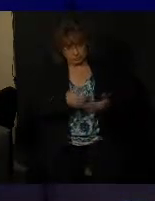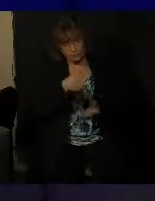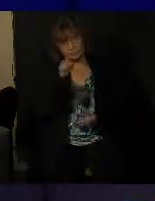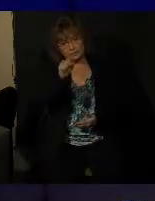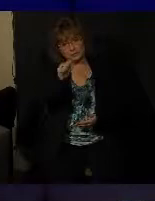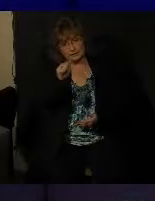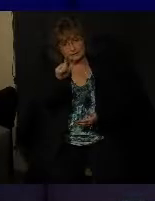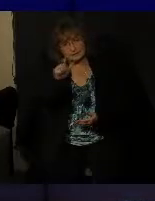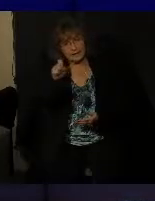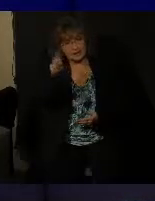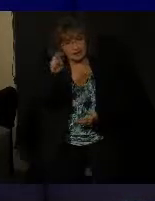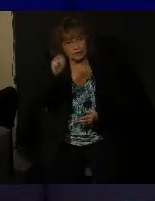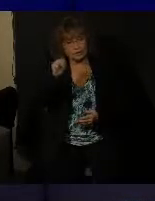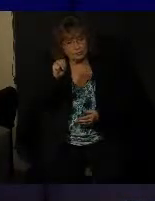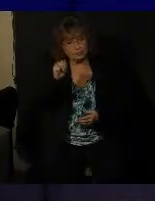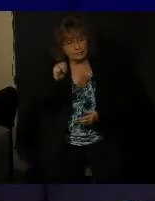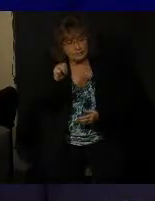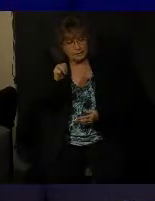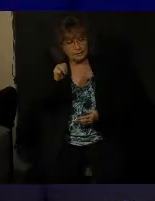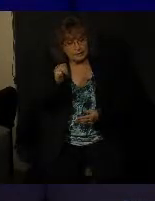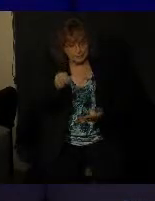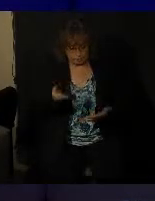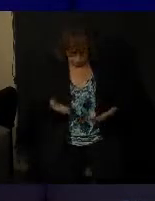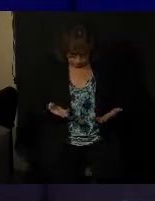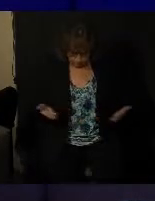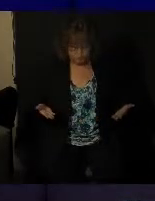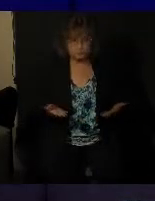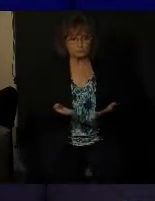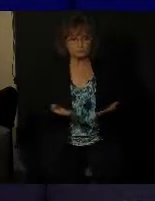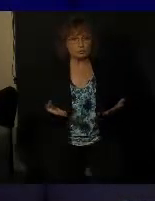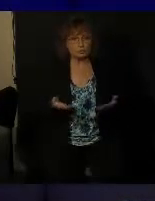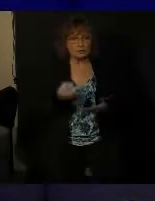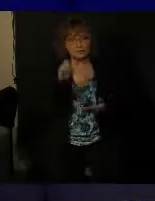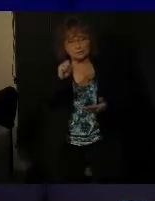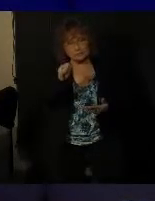And yeah, here I go. So born on June 11th,